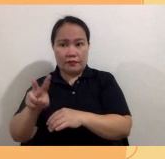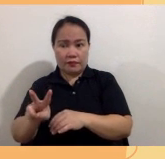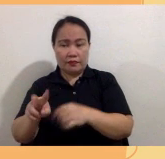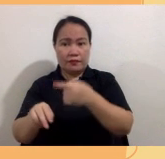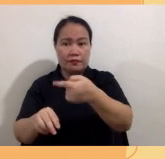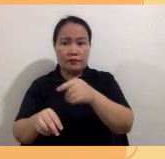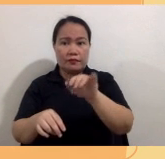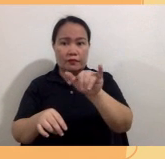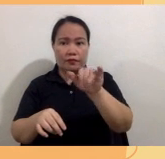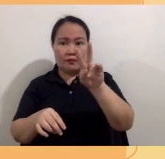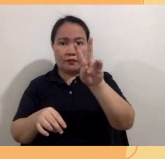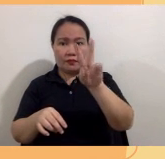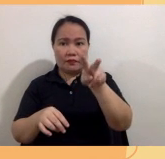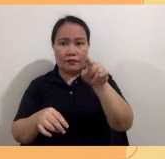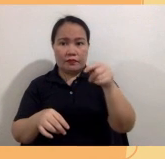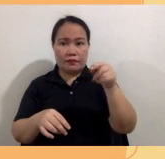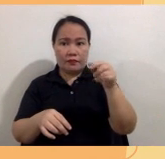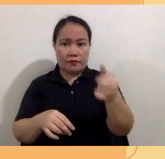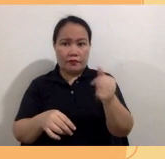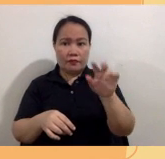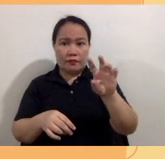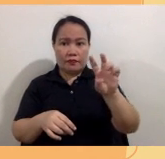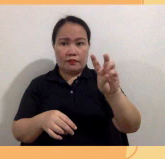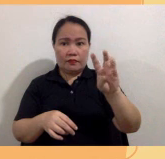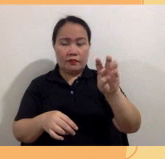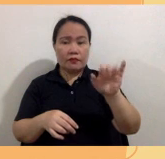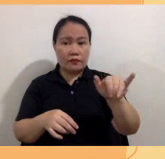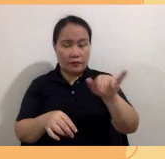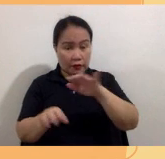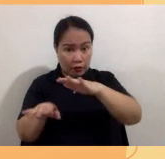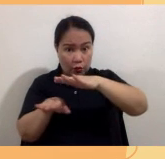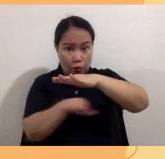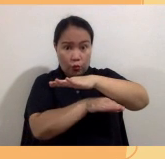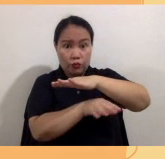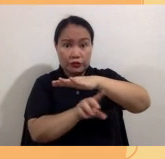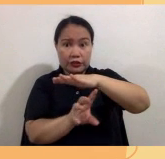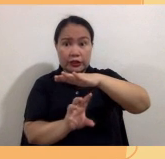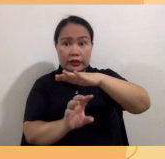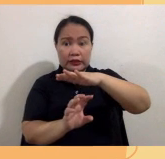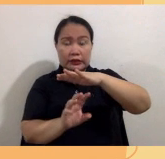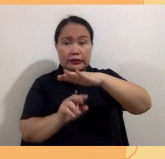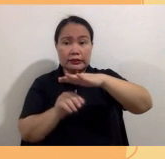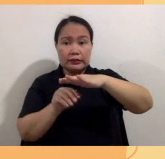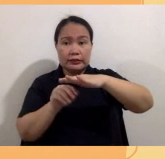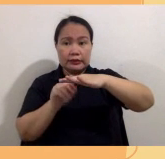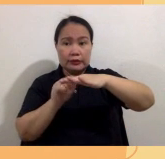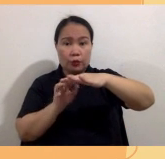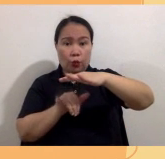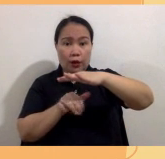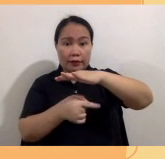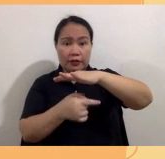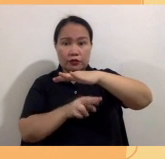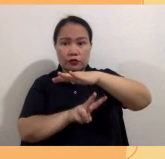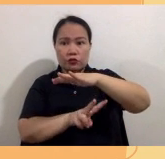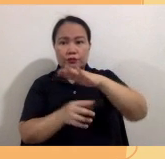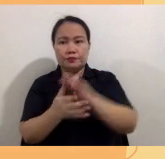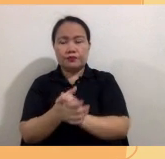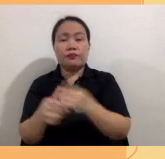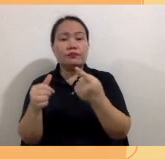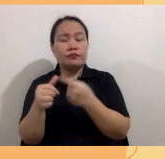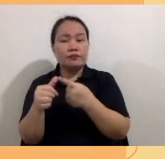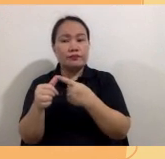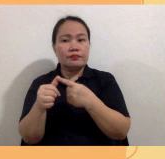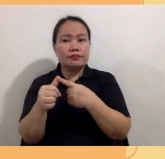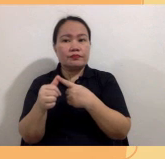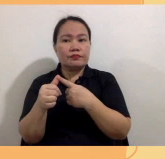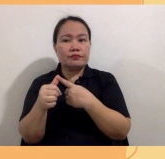2 minus y squared plus 16y all over y minus 2. So, first step, subtract the numerator.